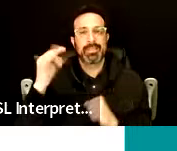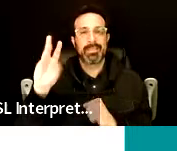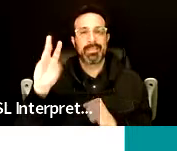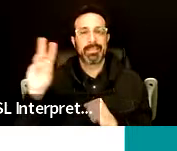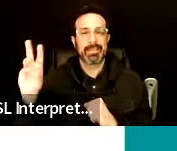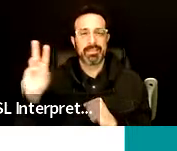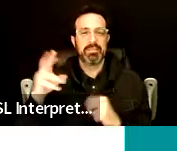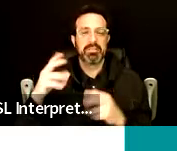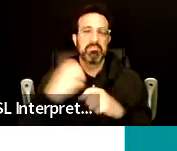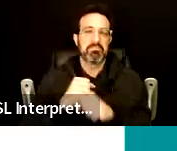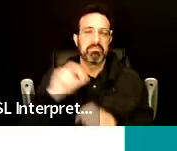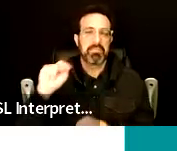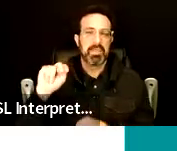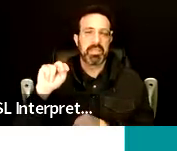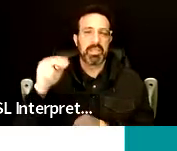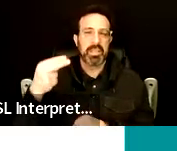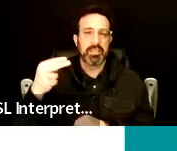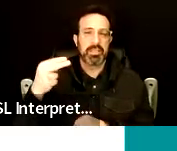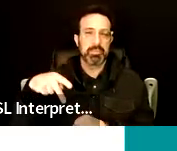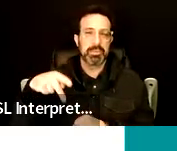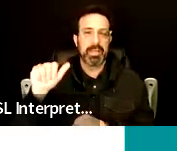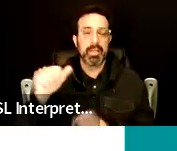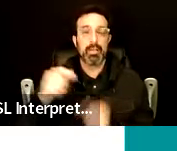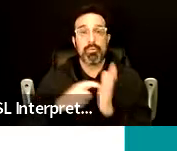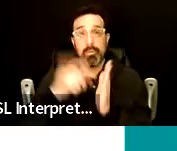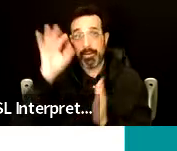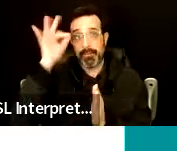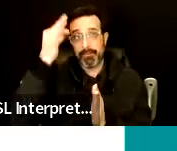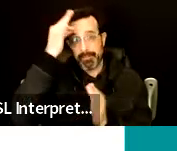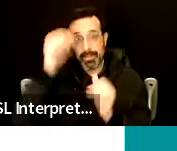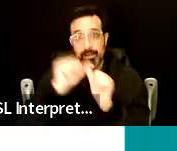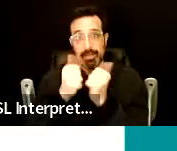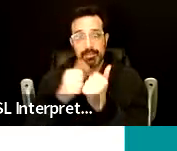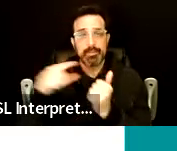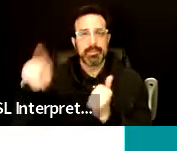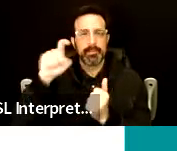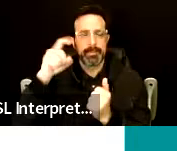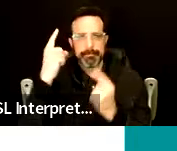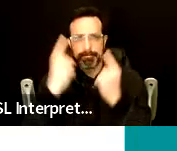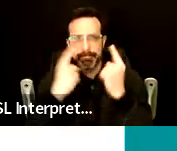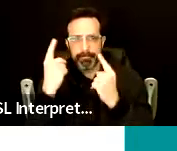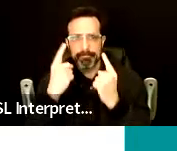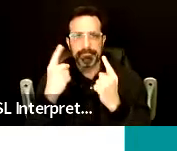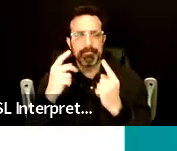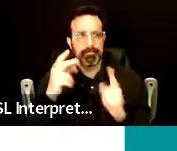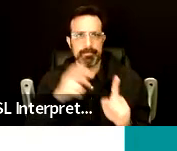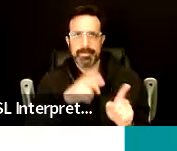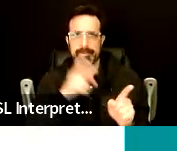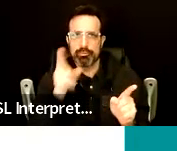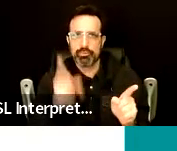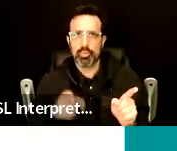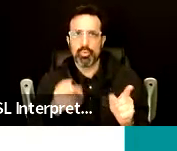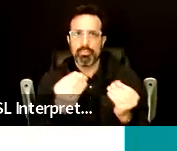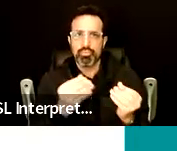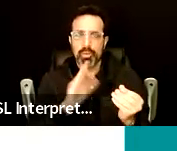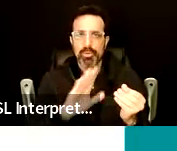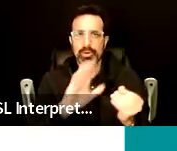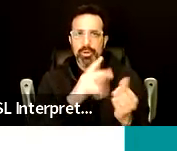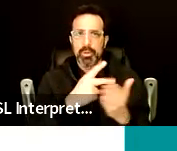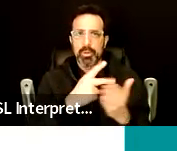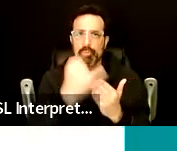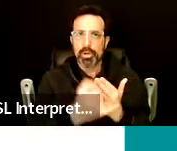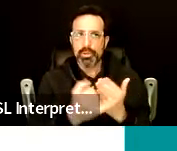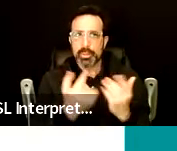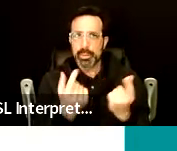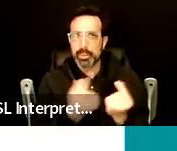the NHPA, requires federal agencies to consider the effects on historic properties of projects they carry